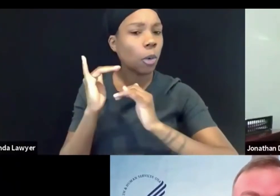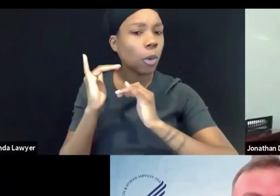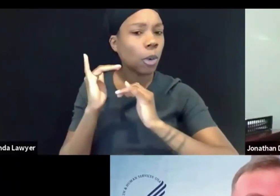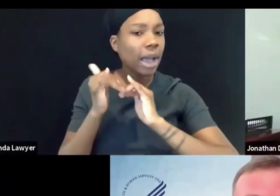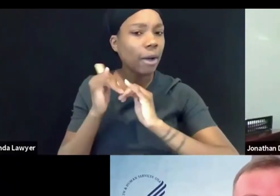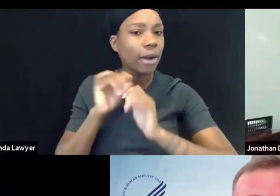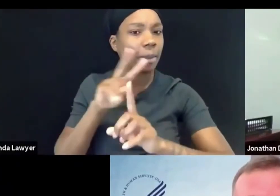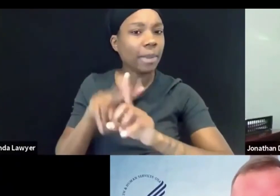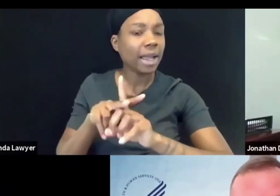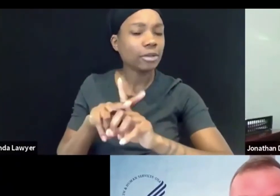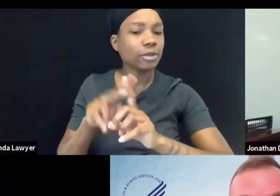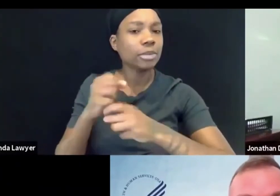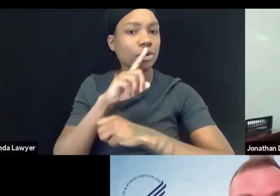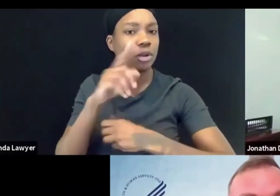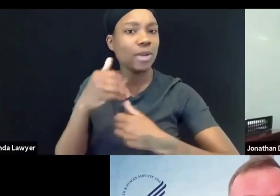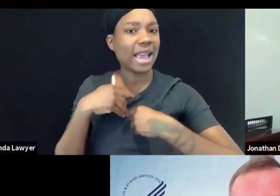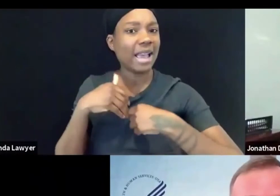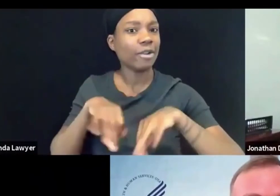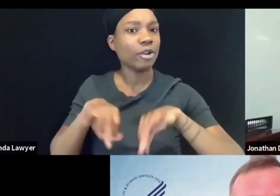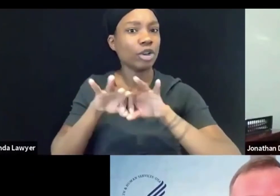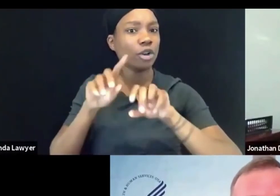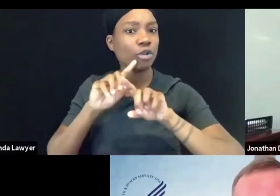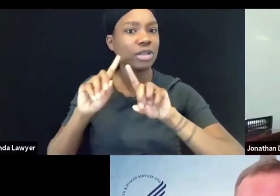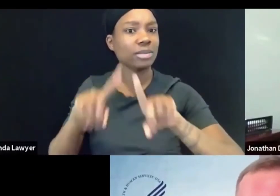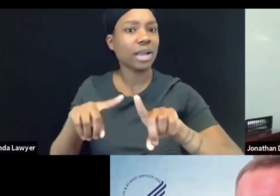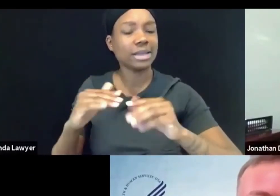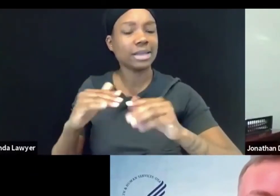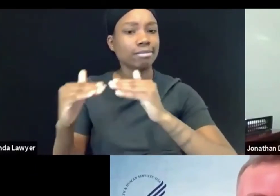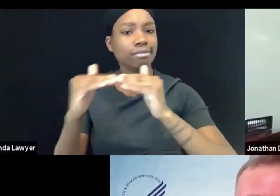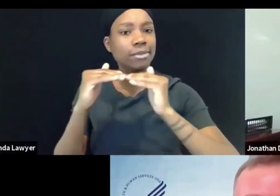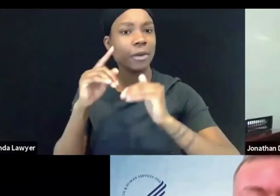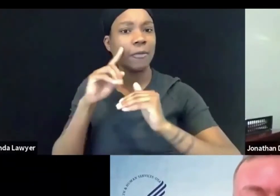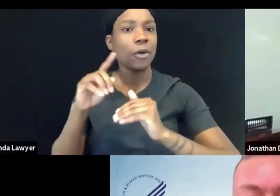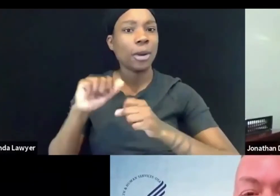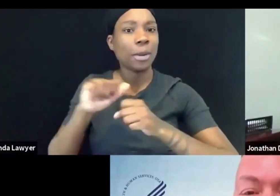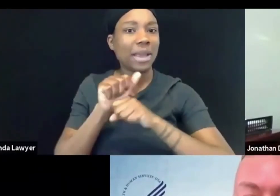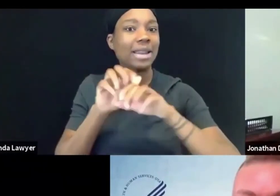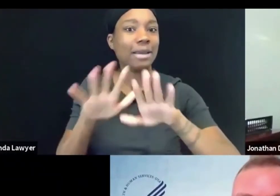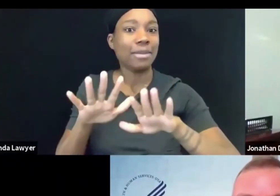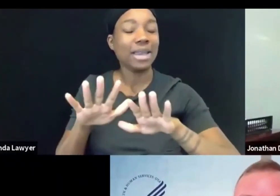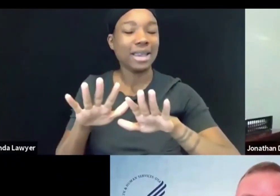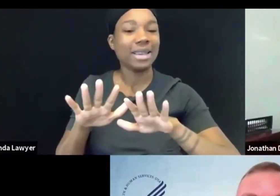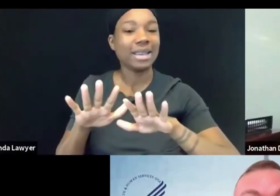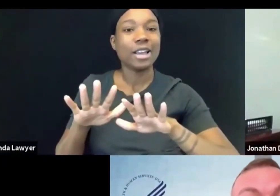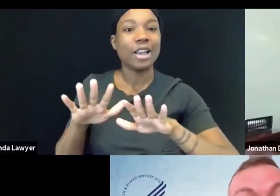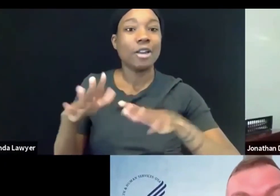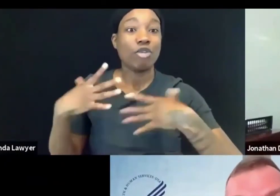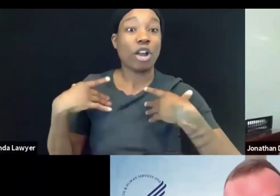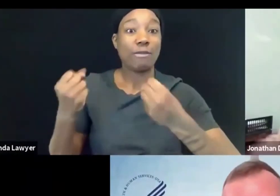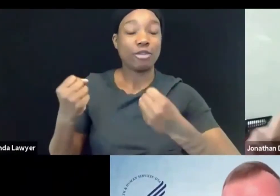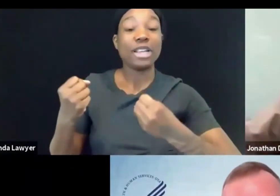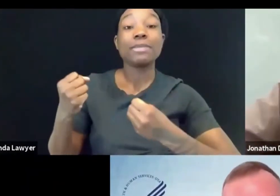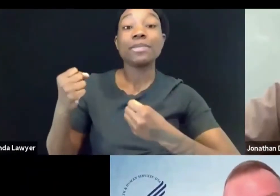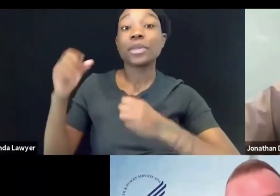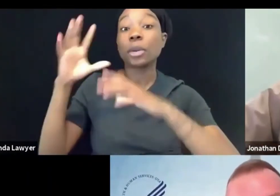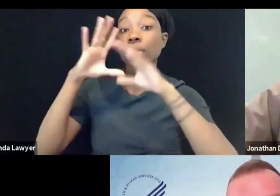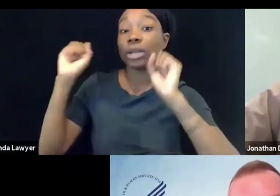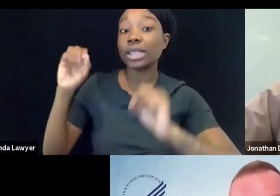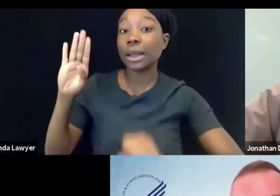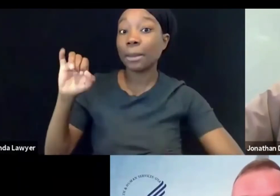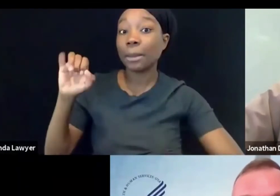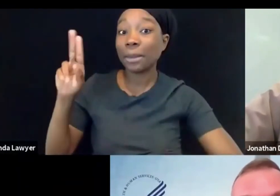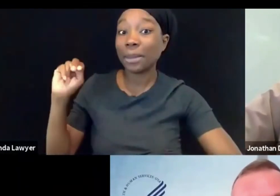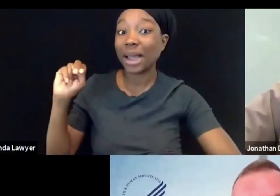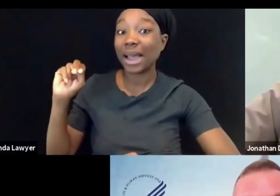recovery. This was signed by President Biden on January 21st. That tells you what a priority it was. And it begins like this, I'm